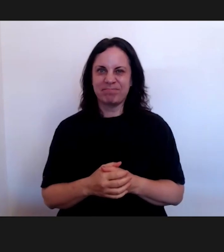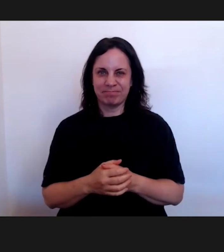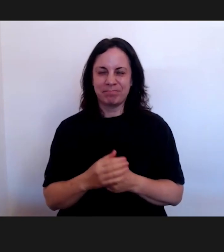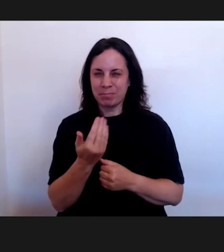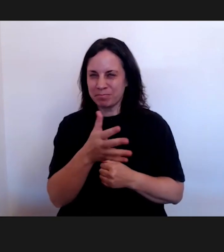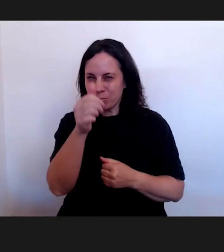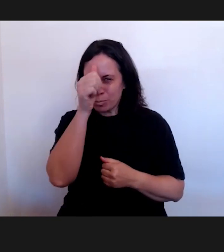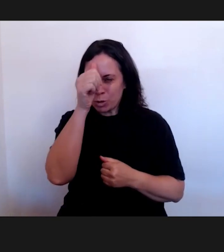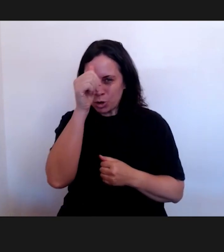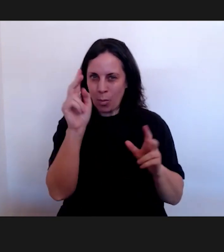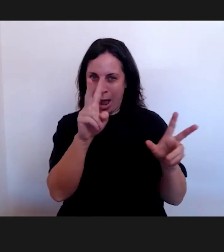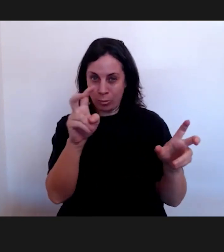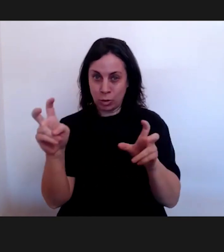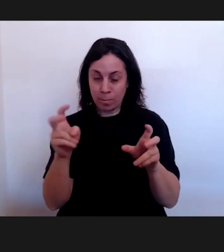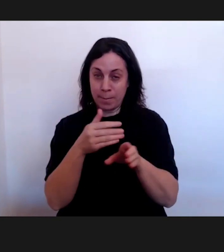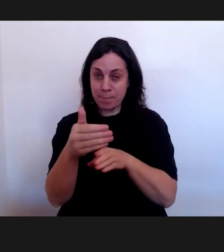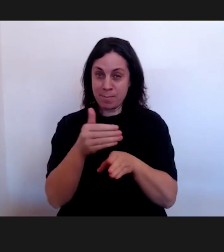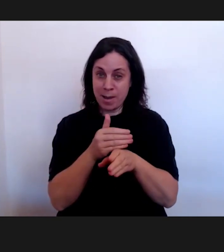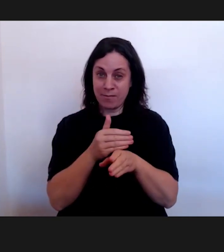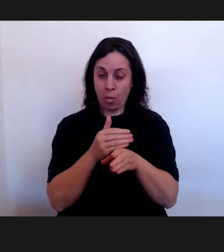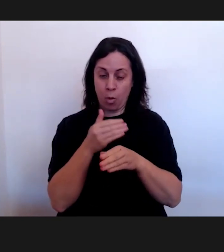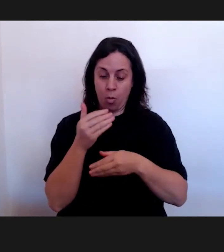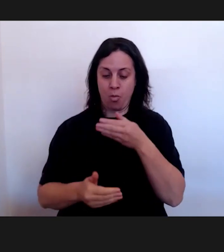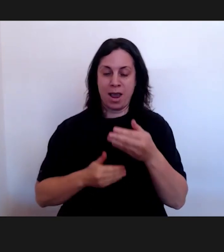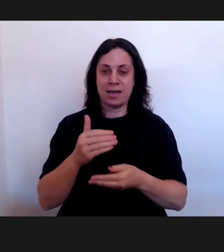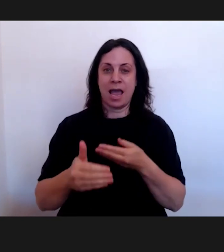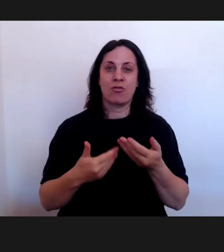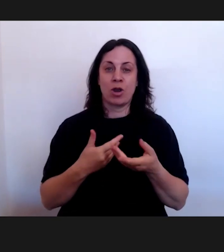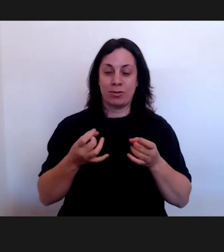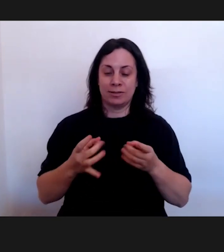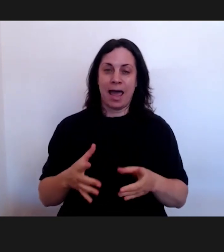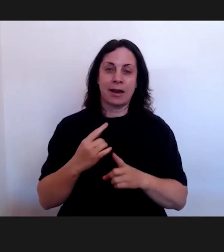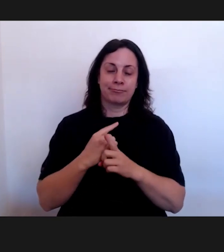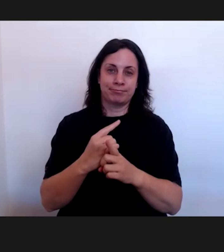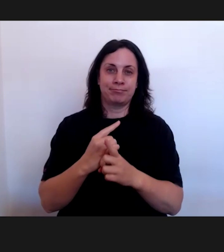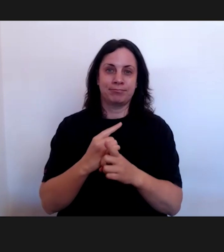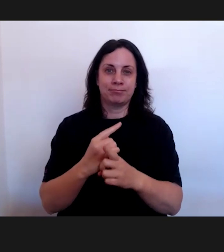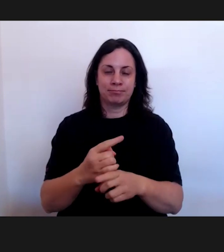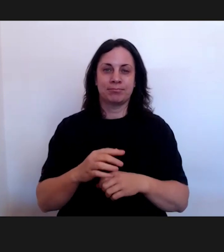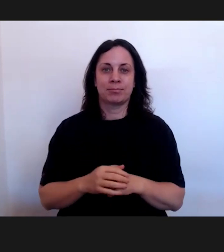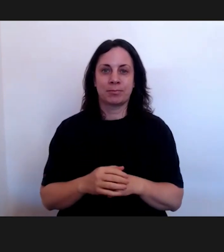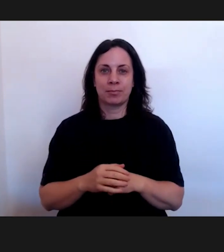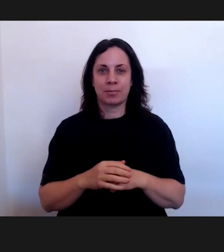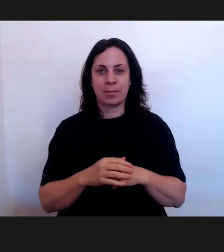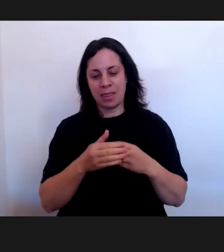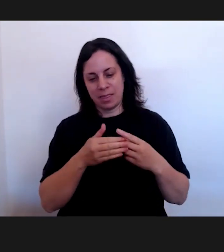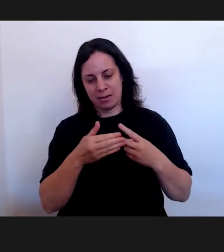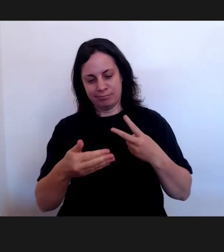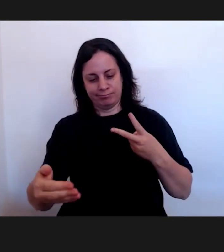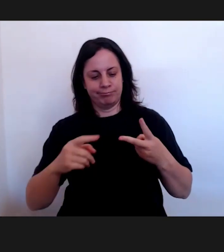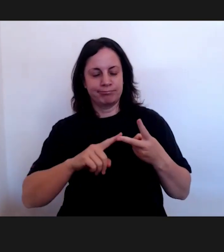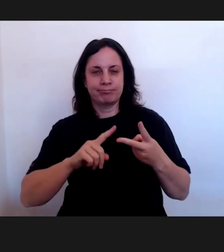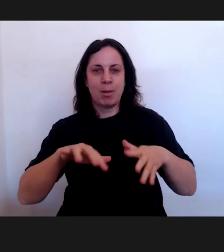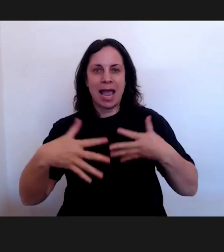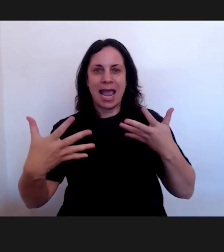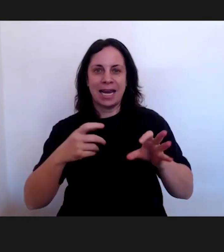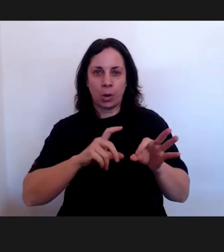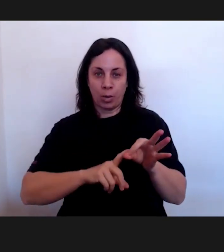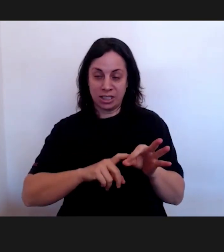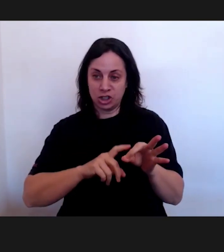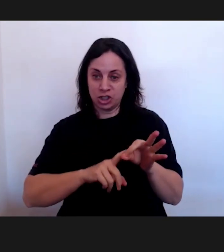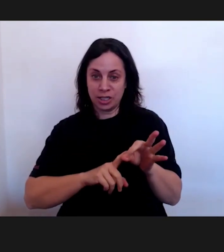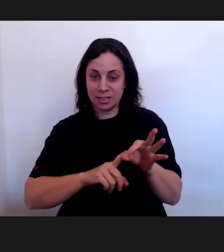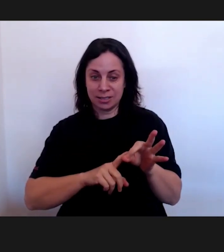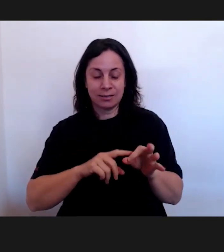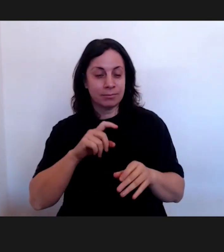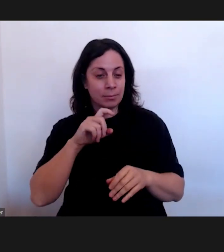So before we start introducing the topic and for today and questions, so let me start this